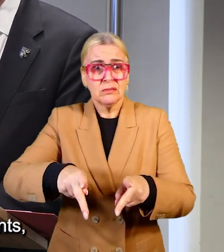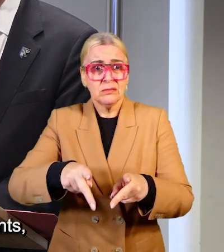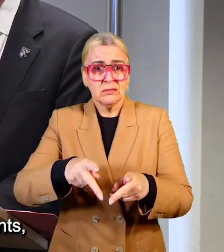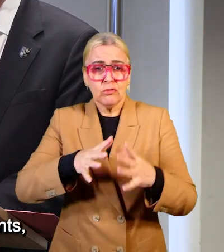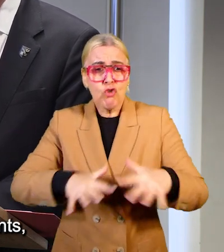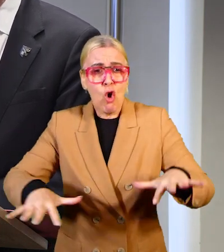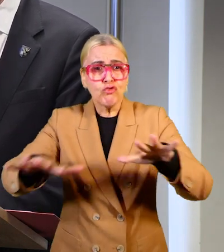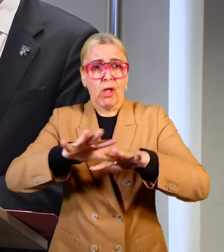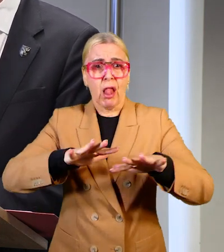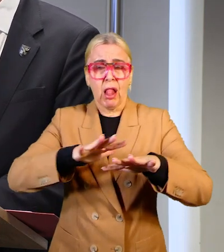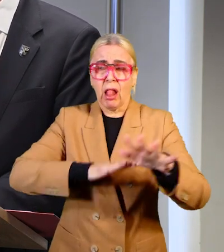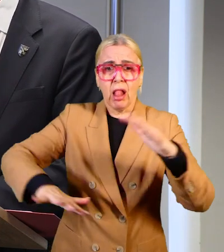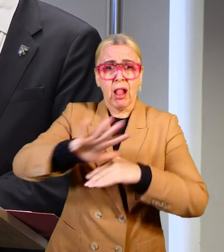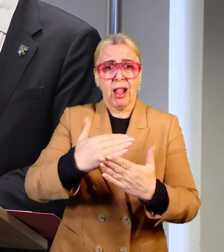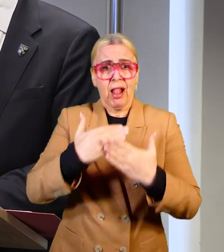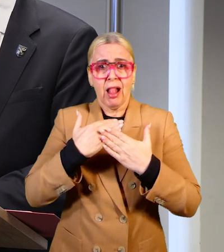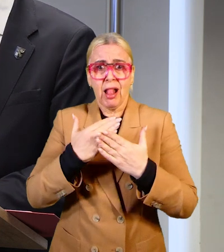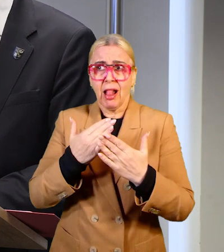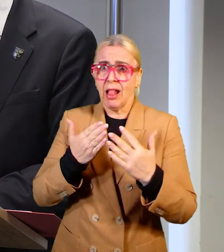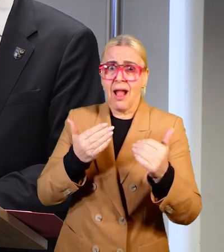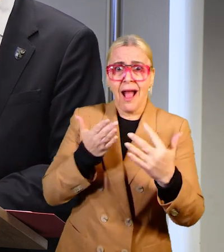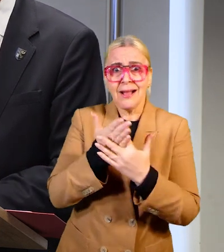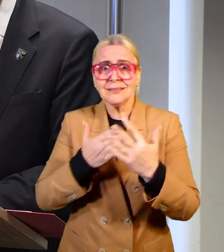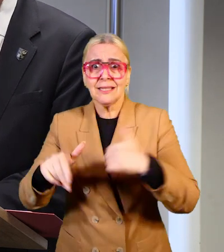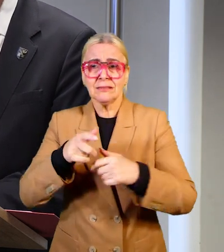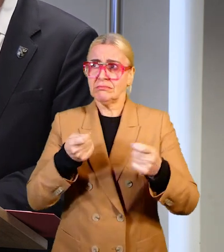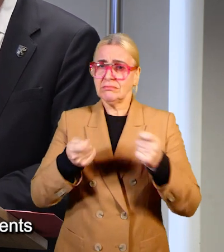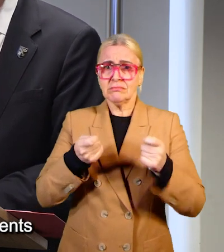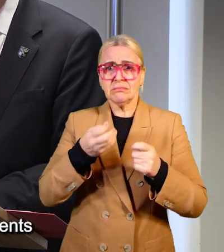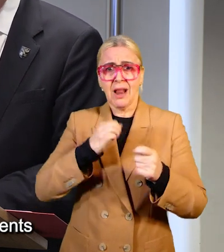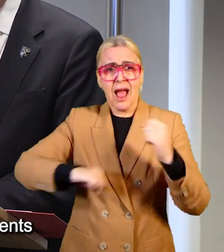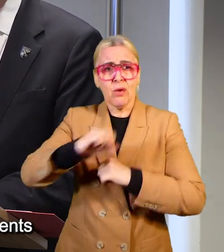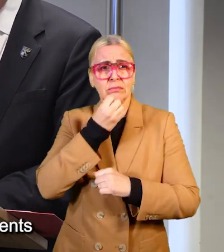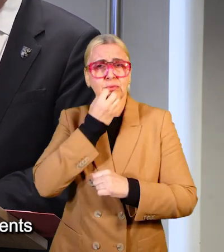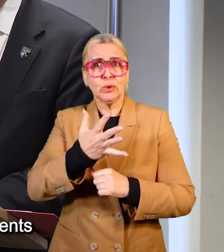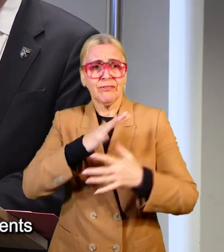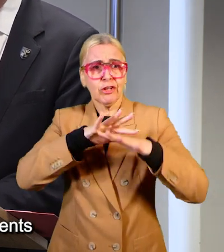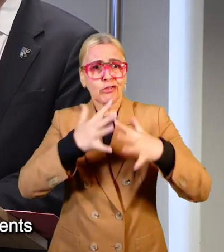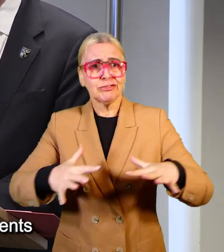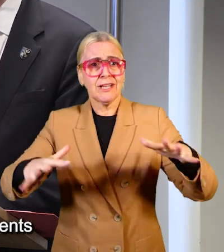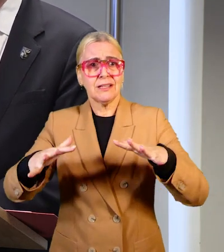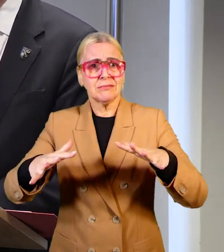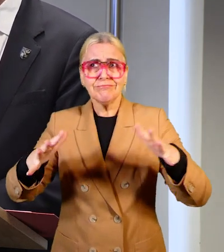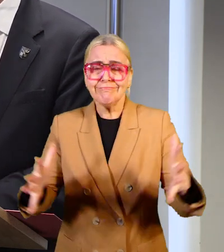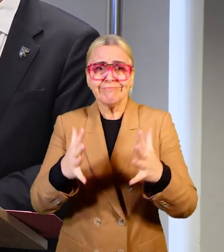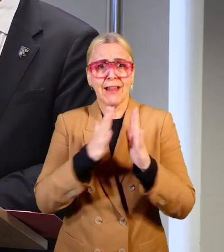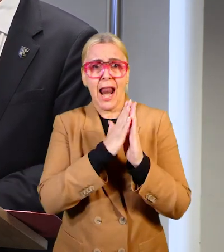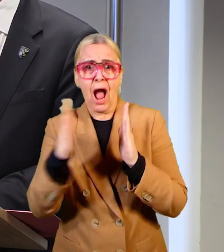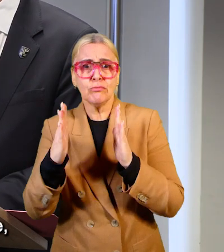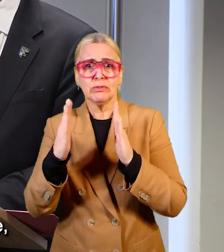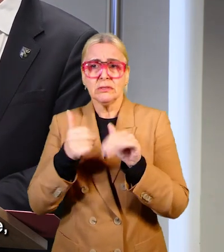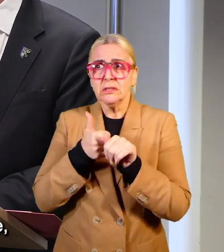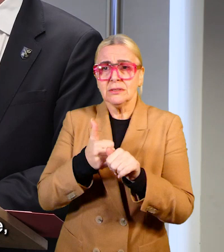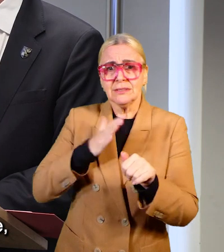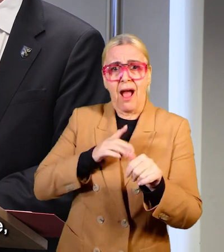and pavements, yes, fixing thousands of potholes, keeping our rural and urban environments safe and